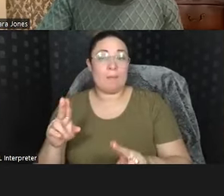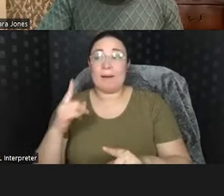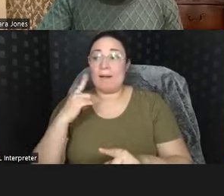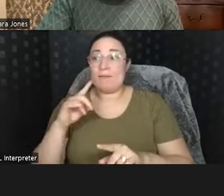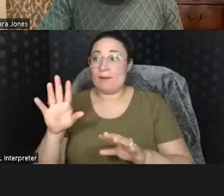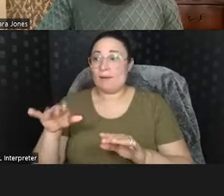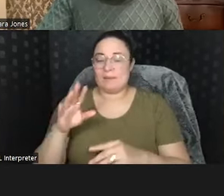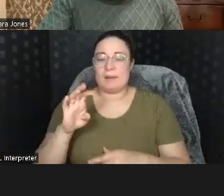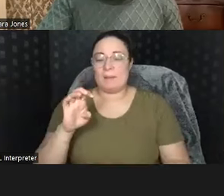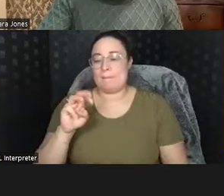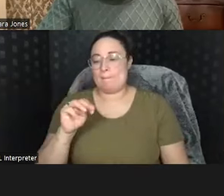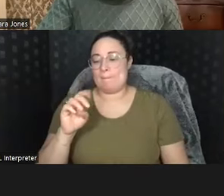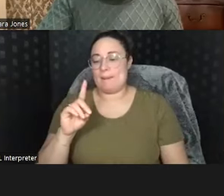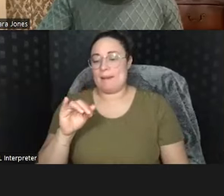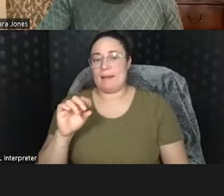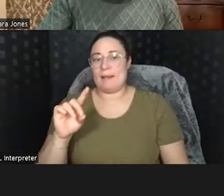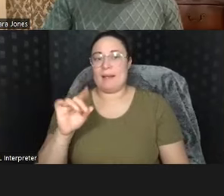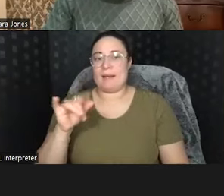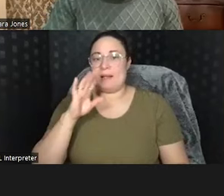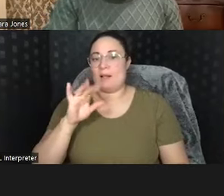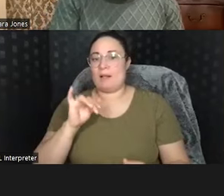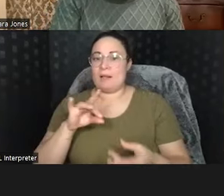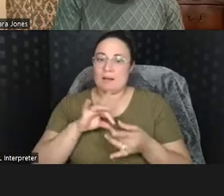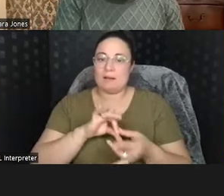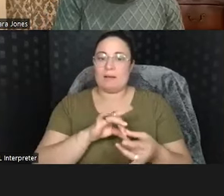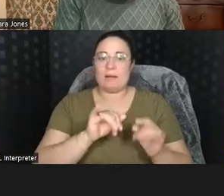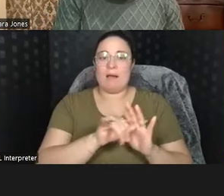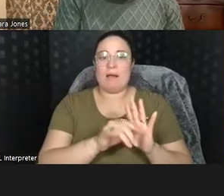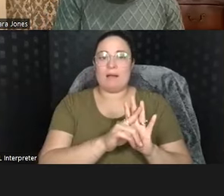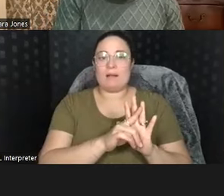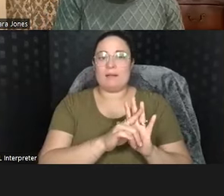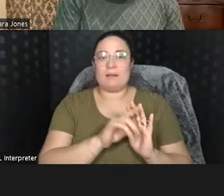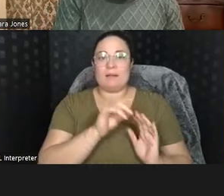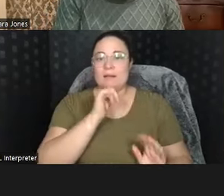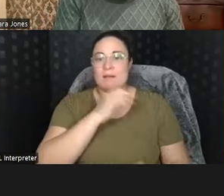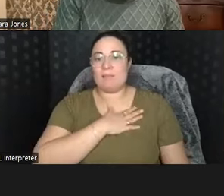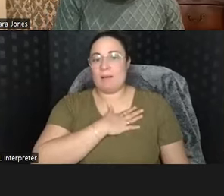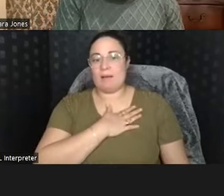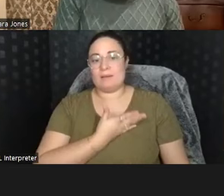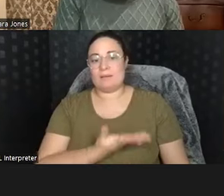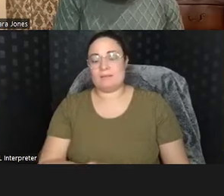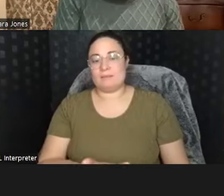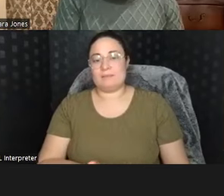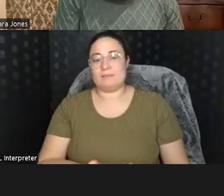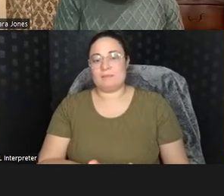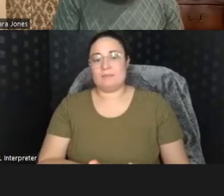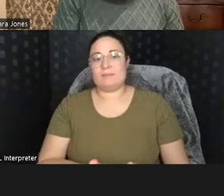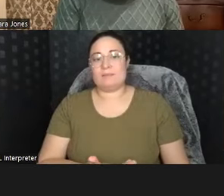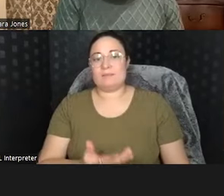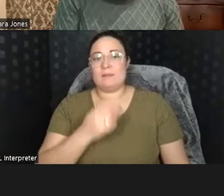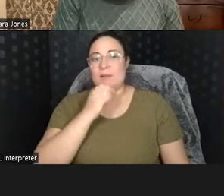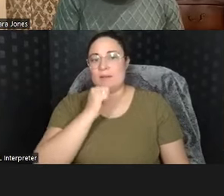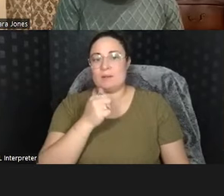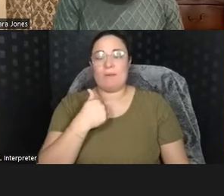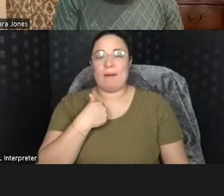say Medicaid, they are locking me in to an identity that is not mine. And I don't have